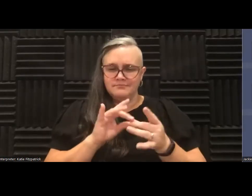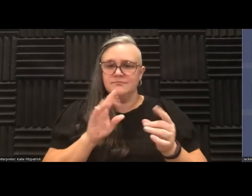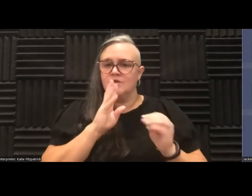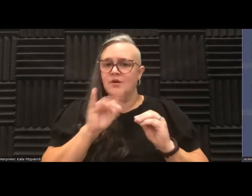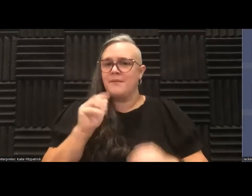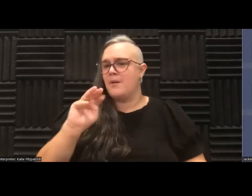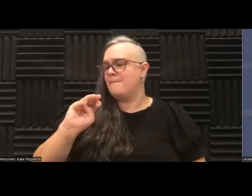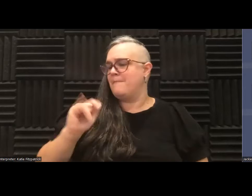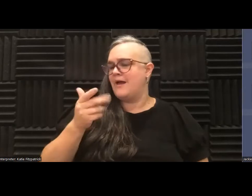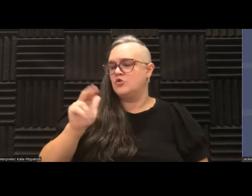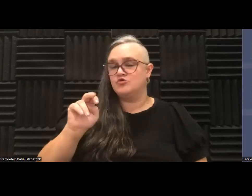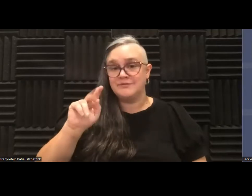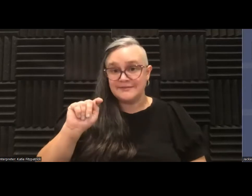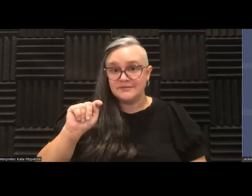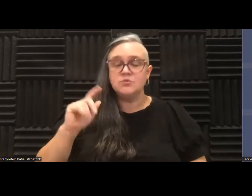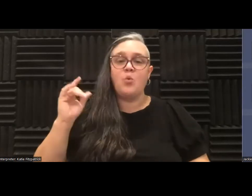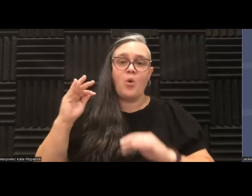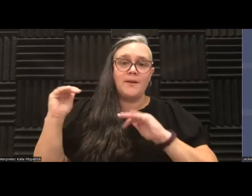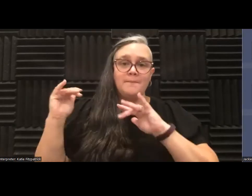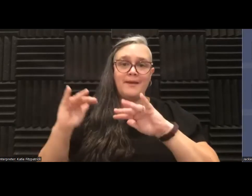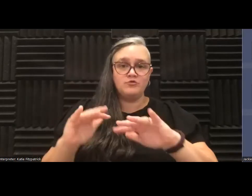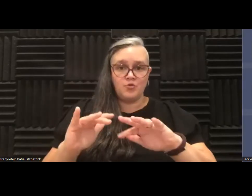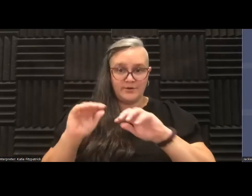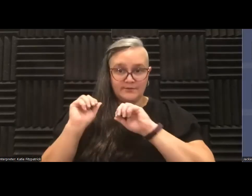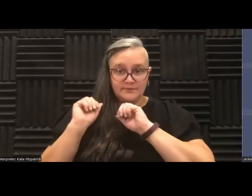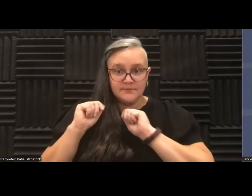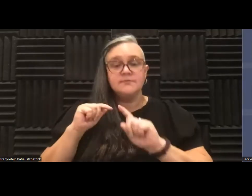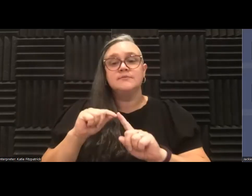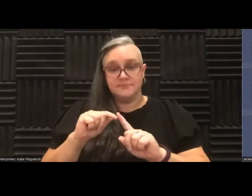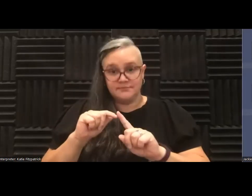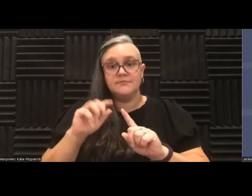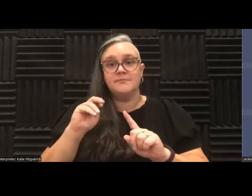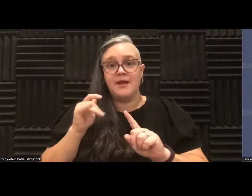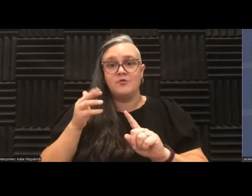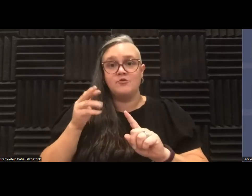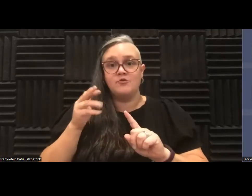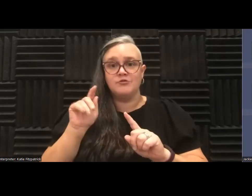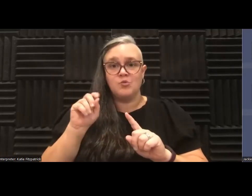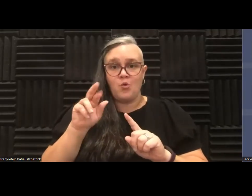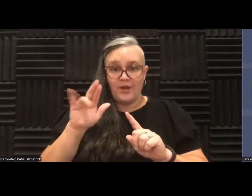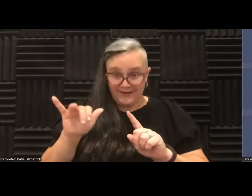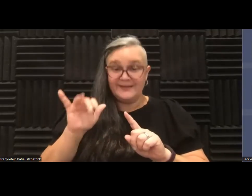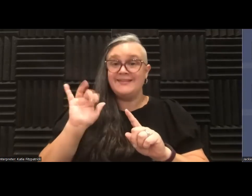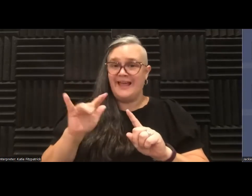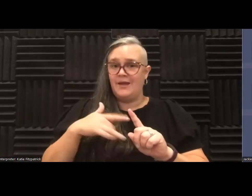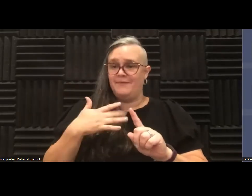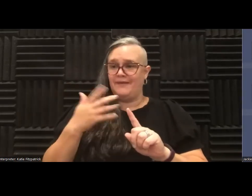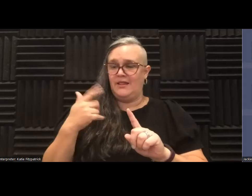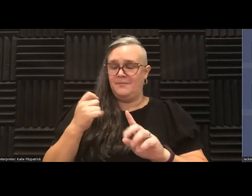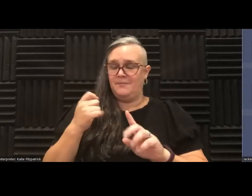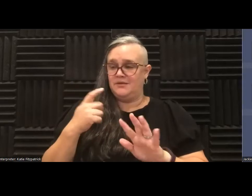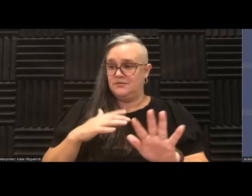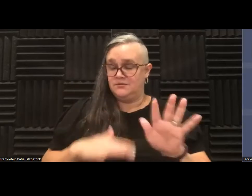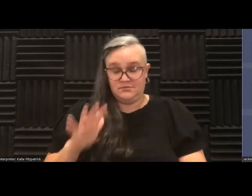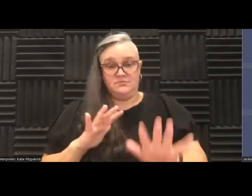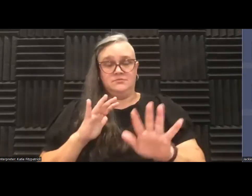migrant or migratory. And these words might bring up some things in you that you may or may not have been